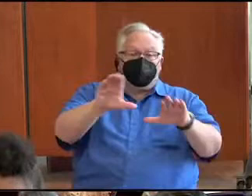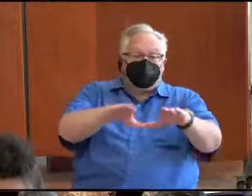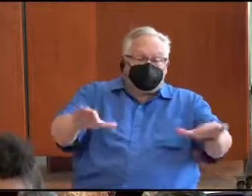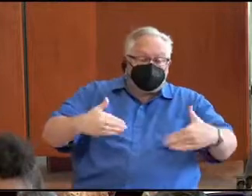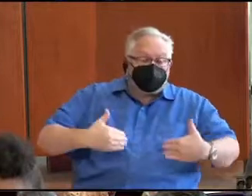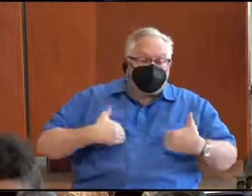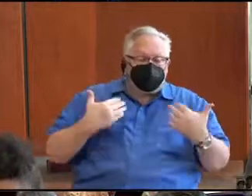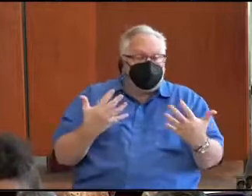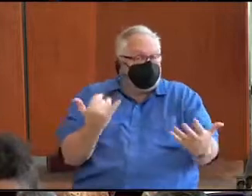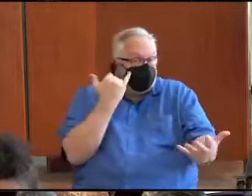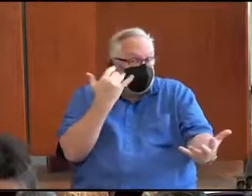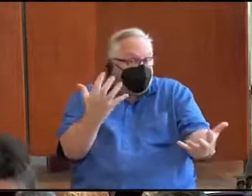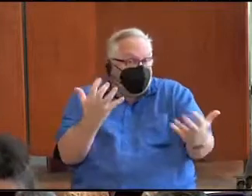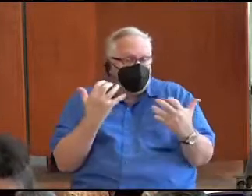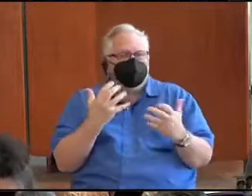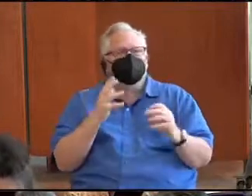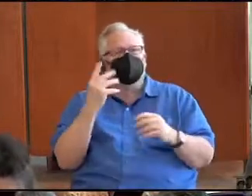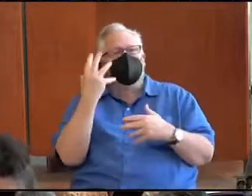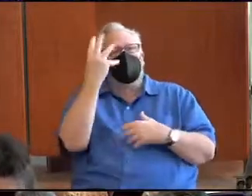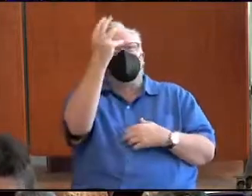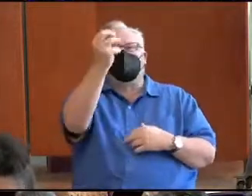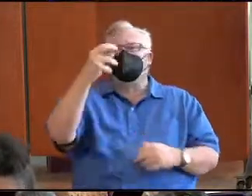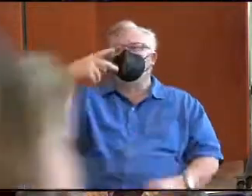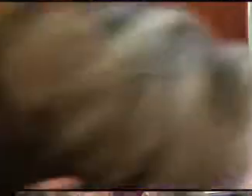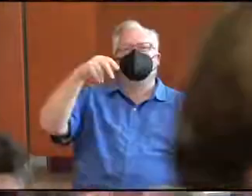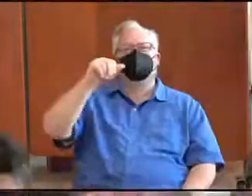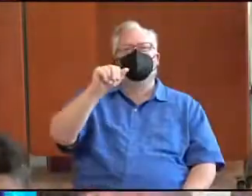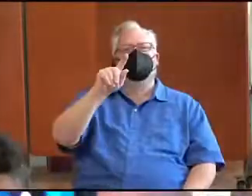patio for religious education.